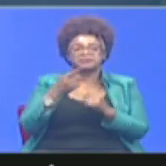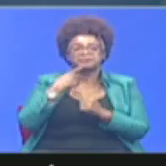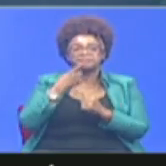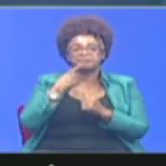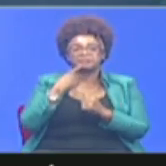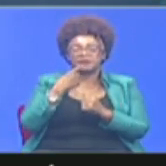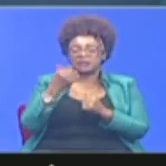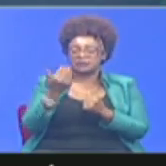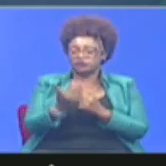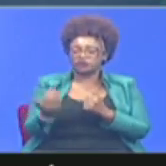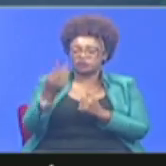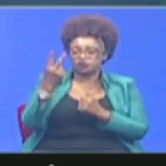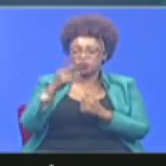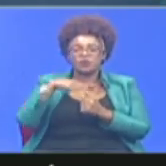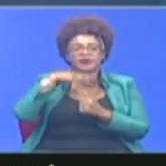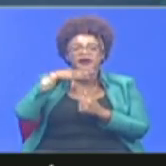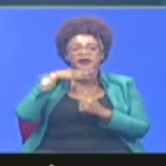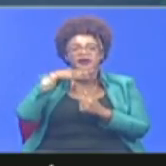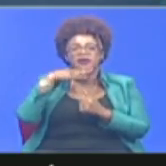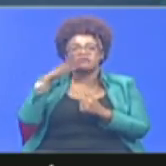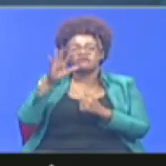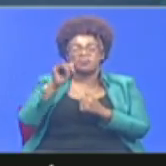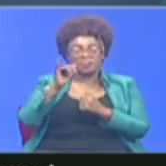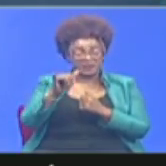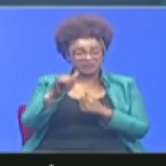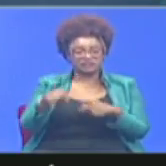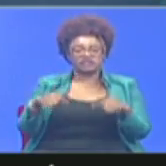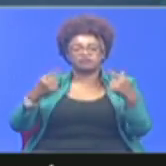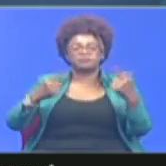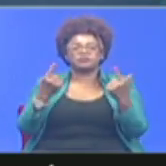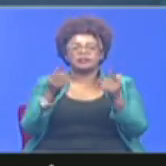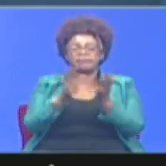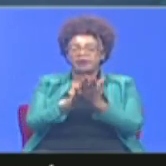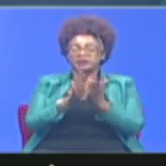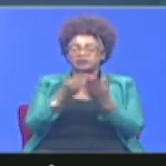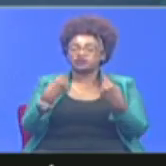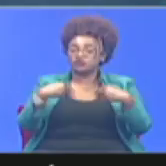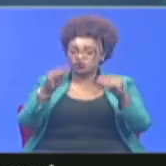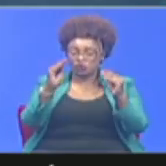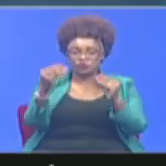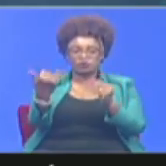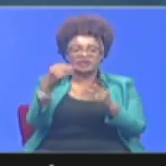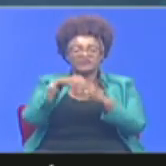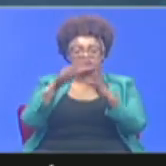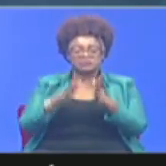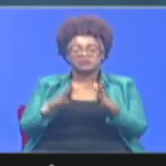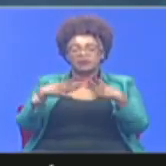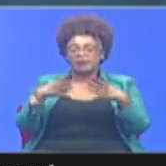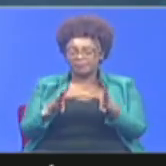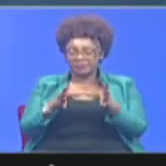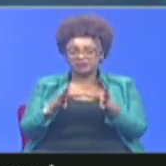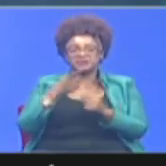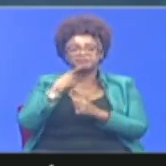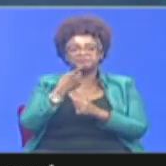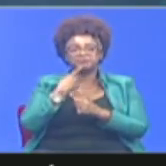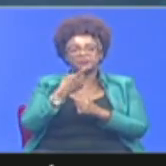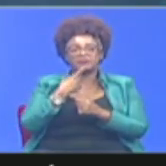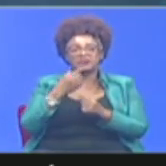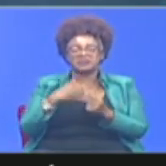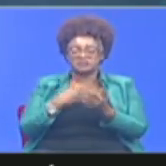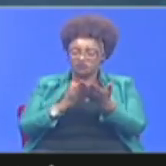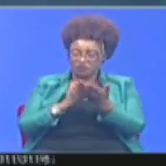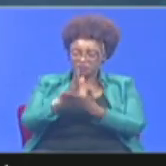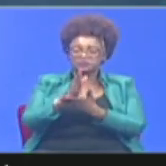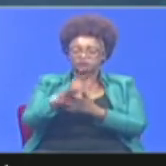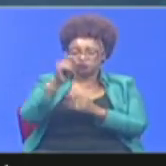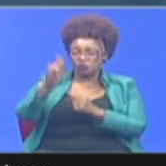two children out of the dispute. The bank allegedly sold the property to an investment company and maintains that it has the right to